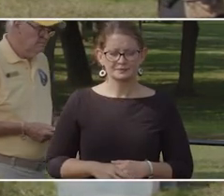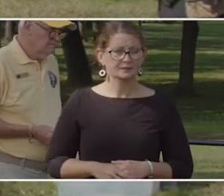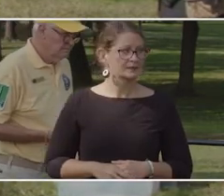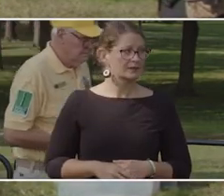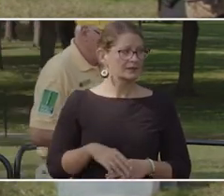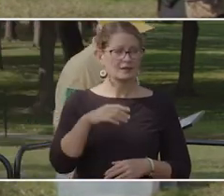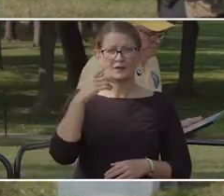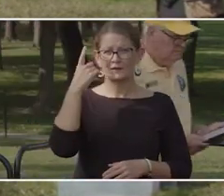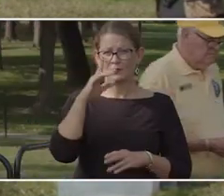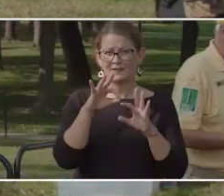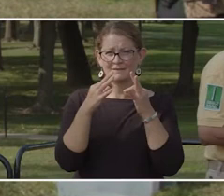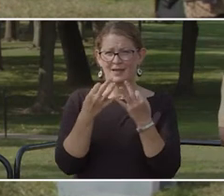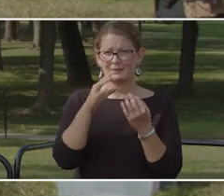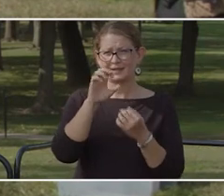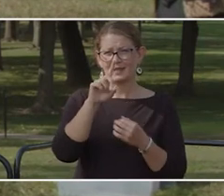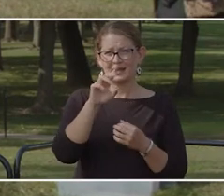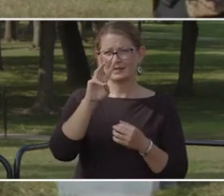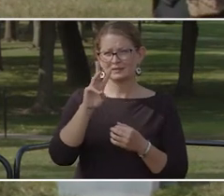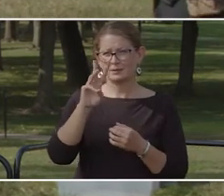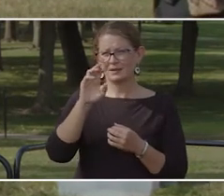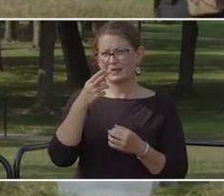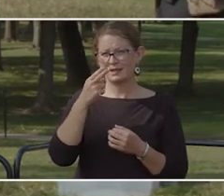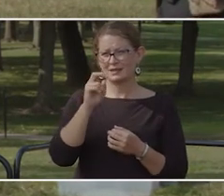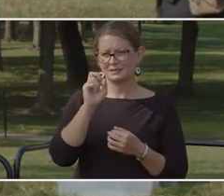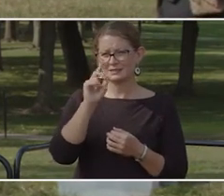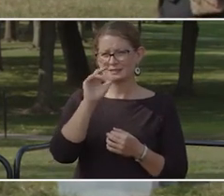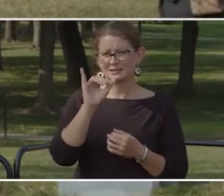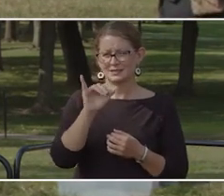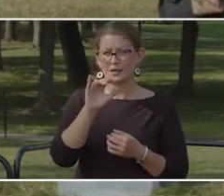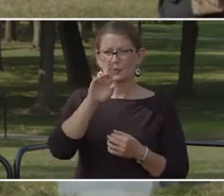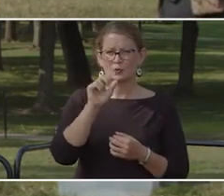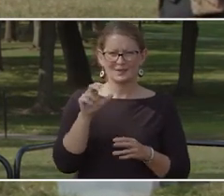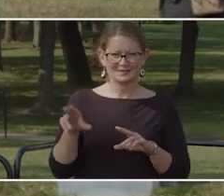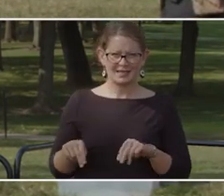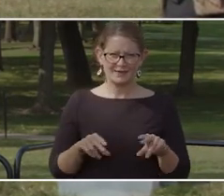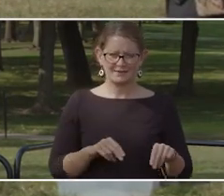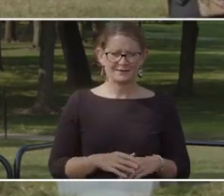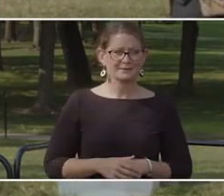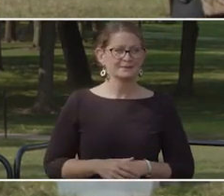On behalf of the family of Ed W. Hennessy, U.S. Navy.